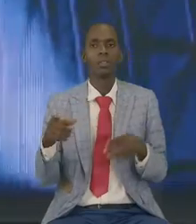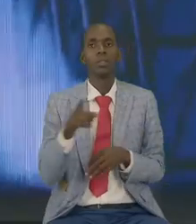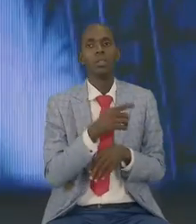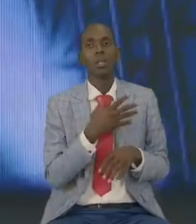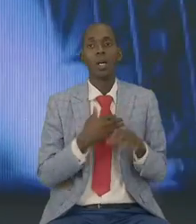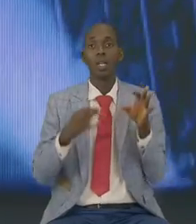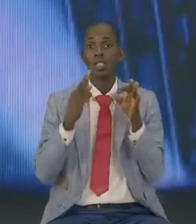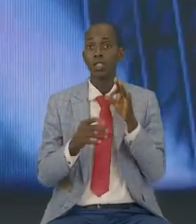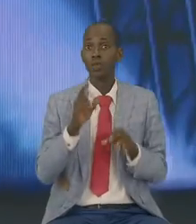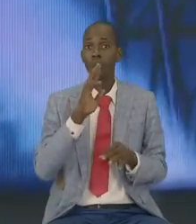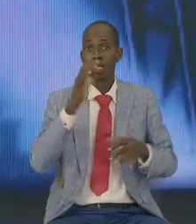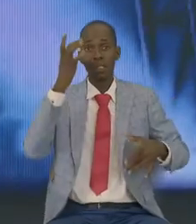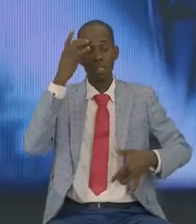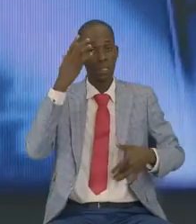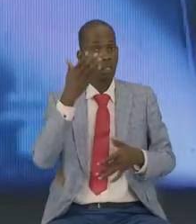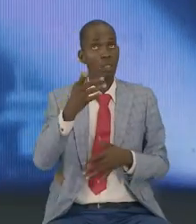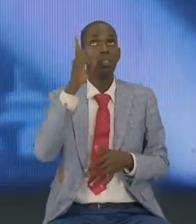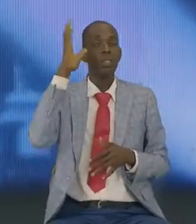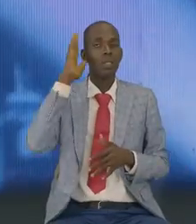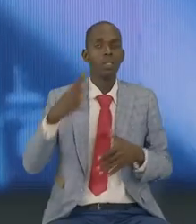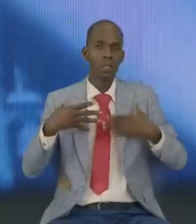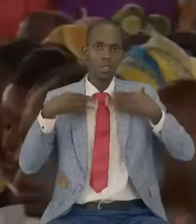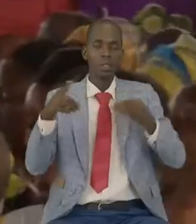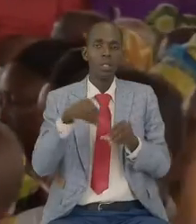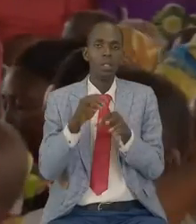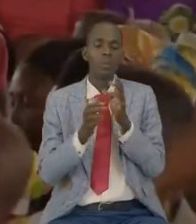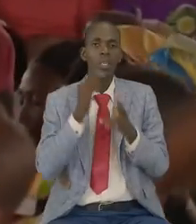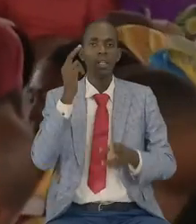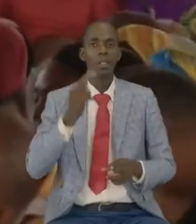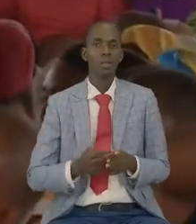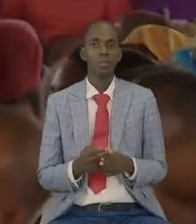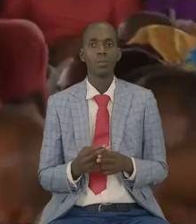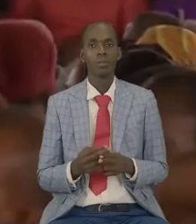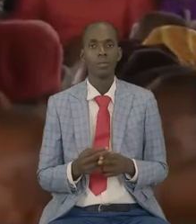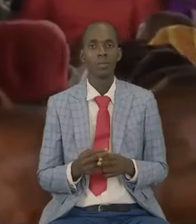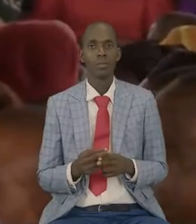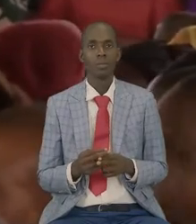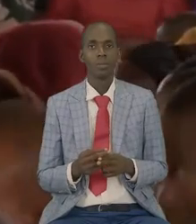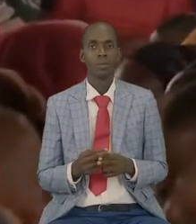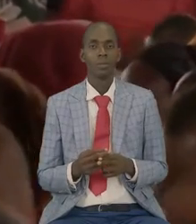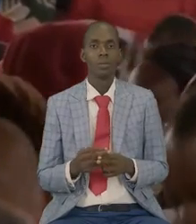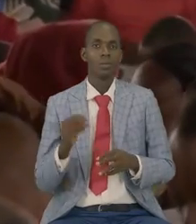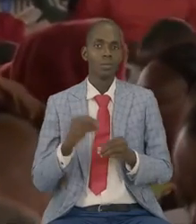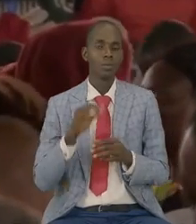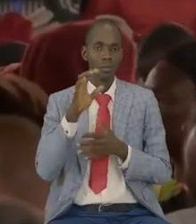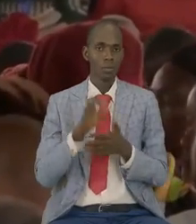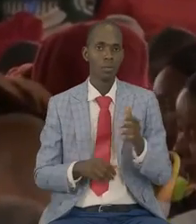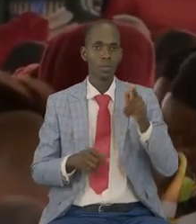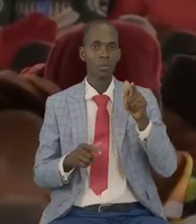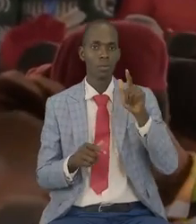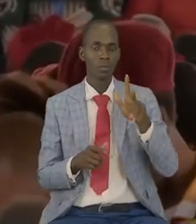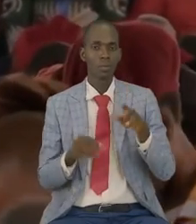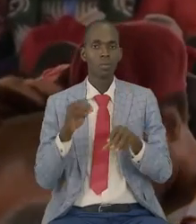you are sick there today, it will heal you in Jesus' name. Look at chapter 23, and I'm reading from